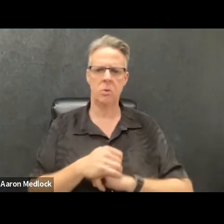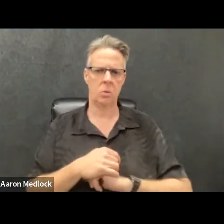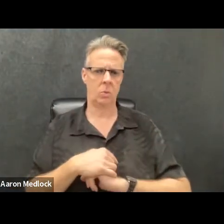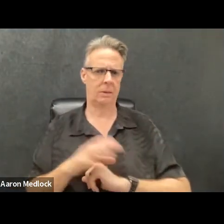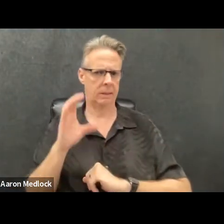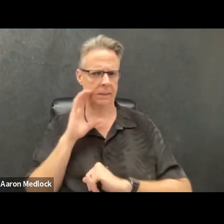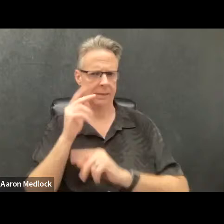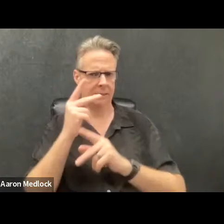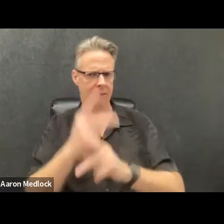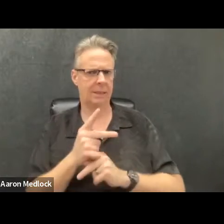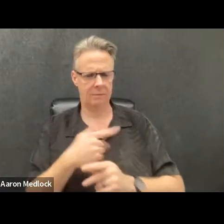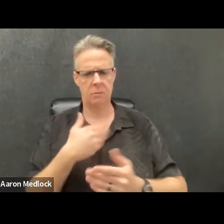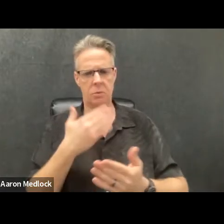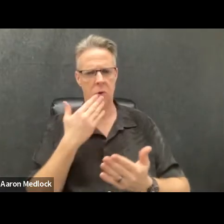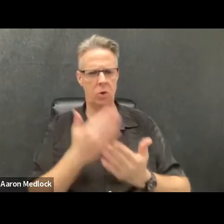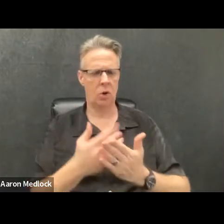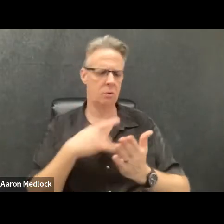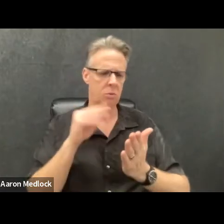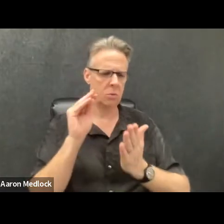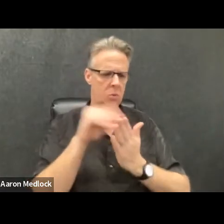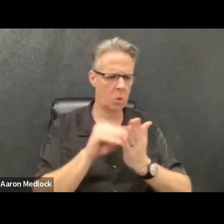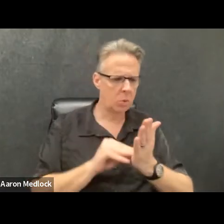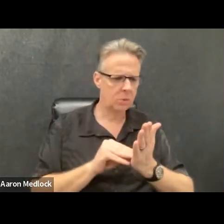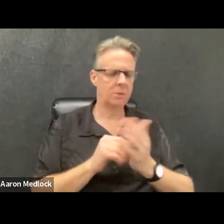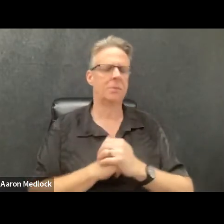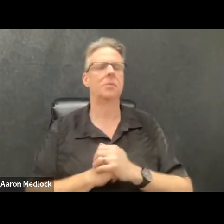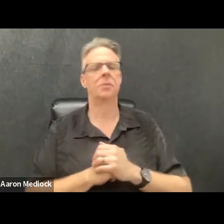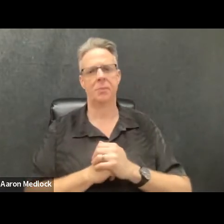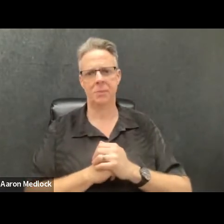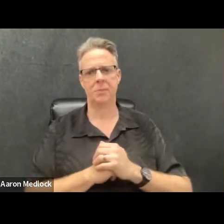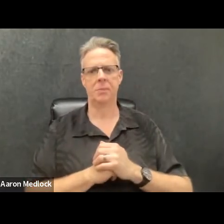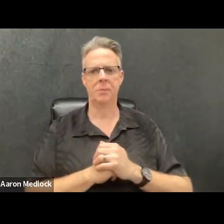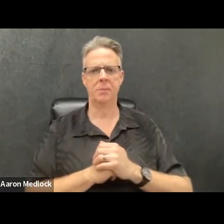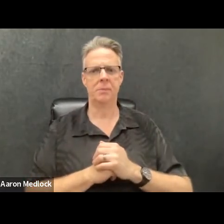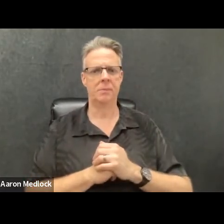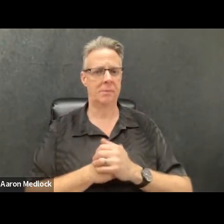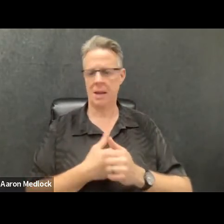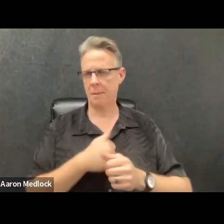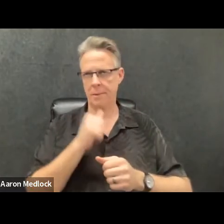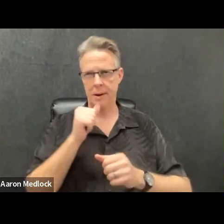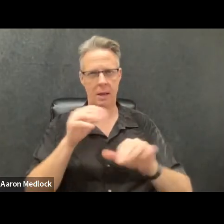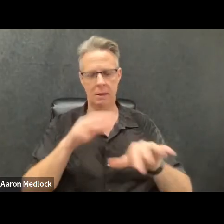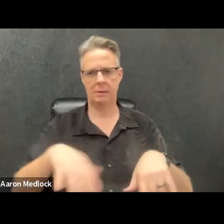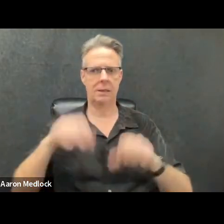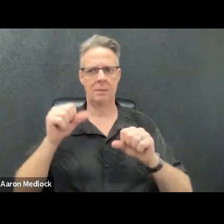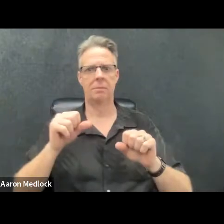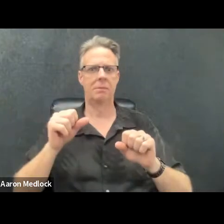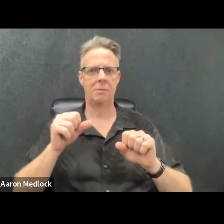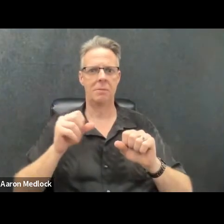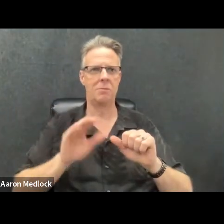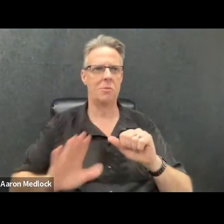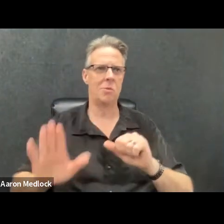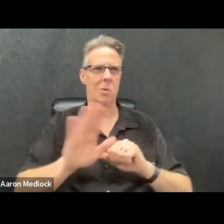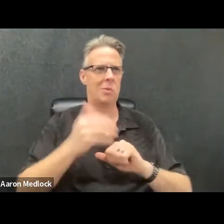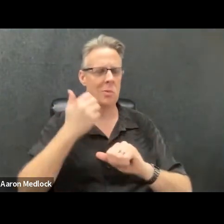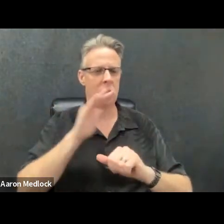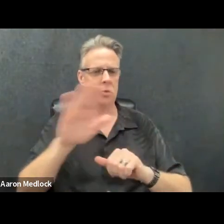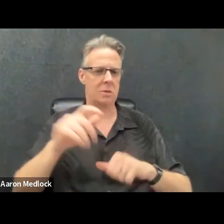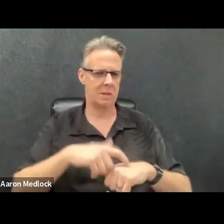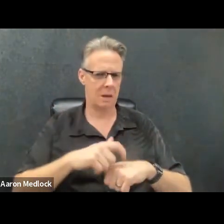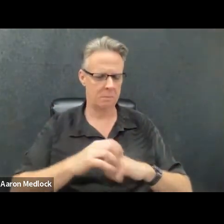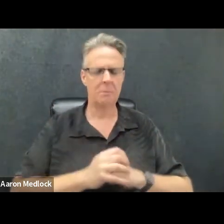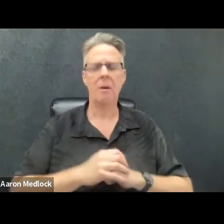and took some good notes. So, but I'm not going to take up a whole bunch of time, but I do want to talk